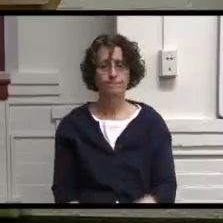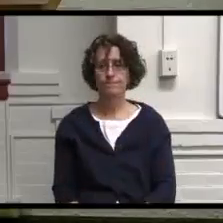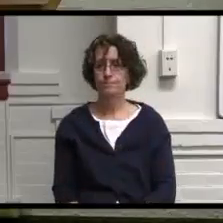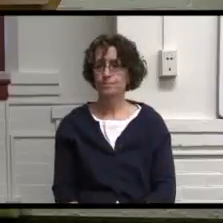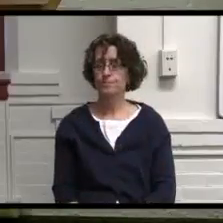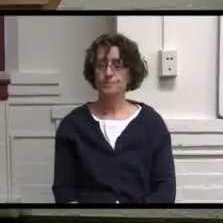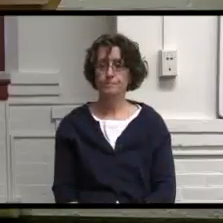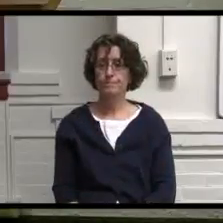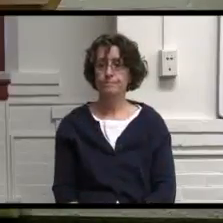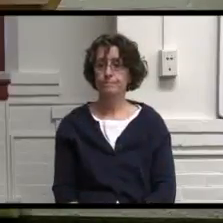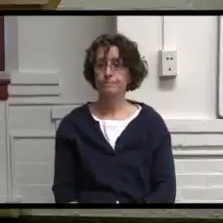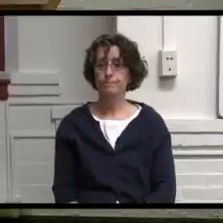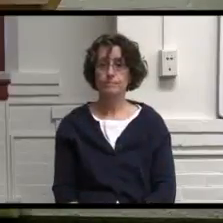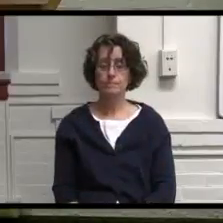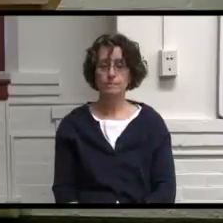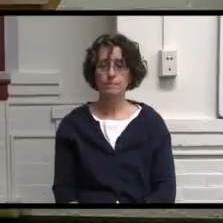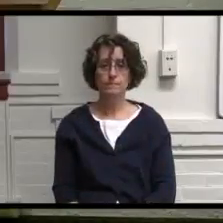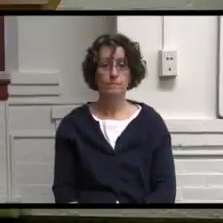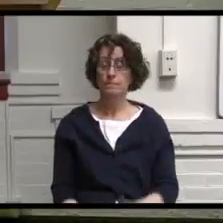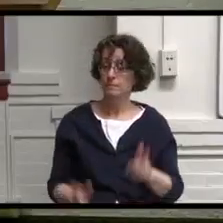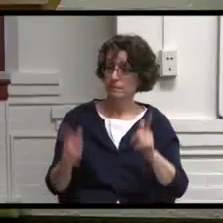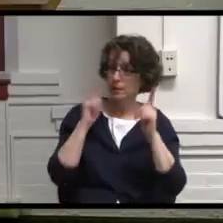into the written rules. Great.